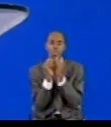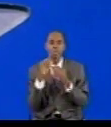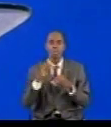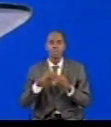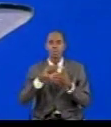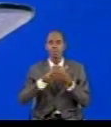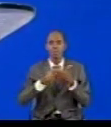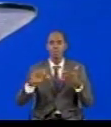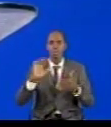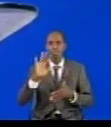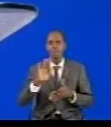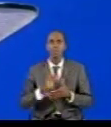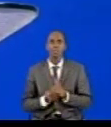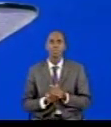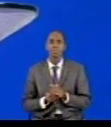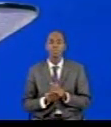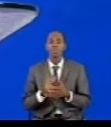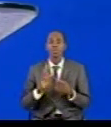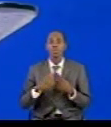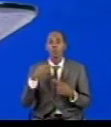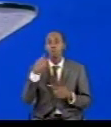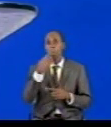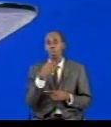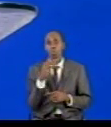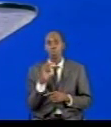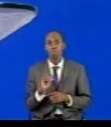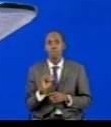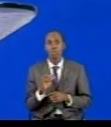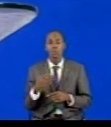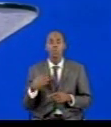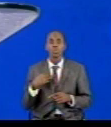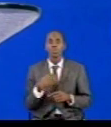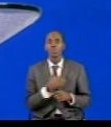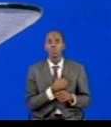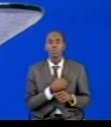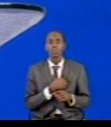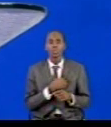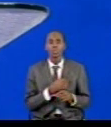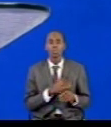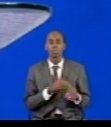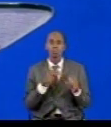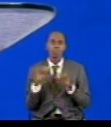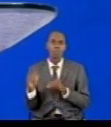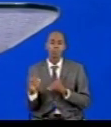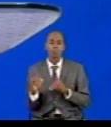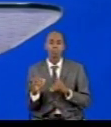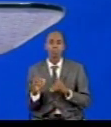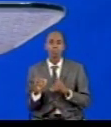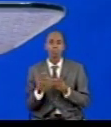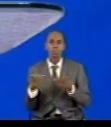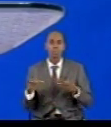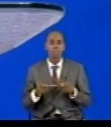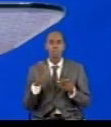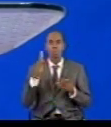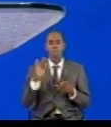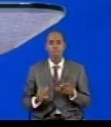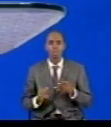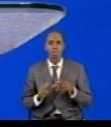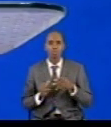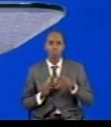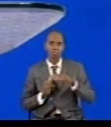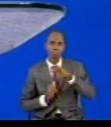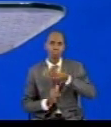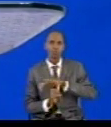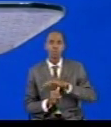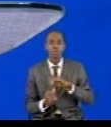5, to whom we give place by subjection, no, not